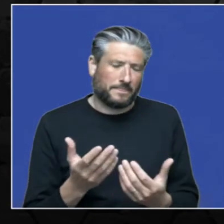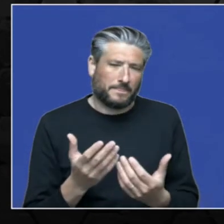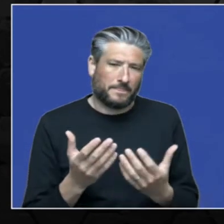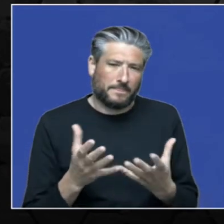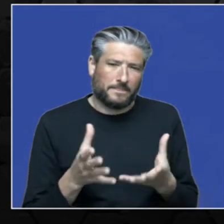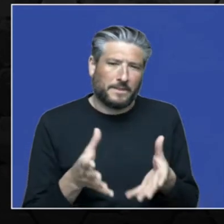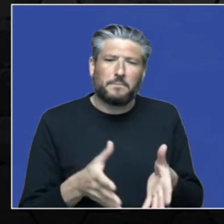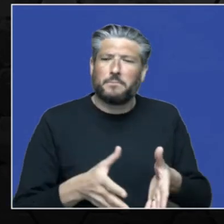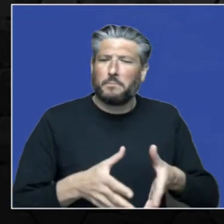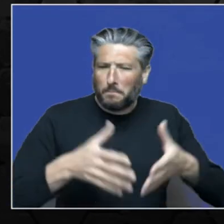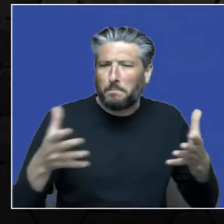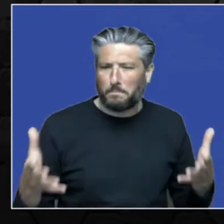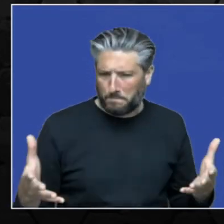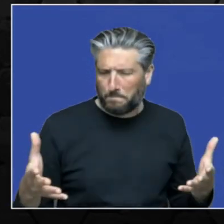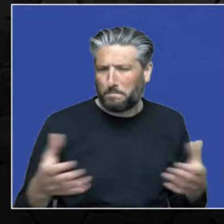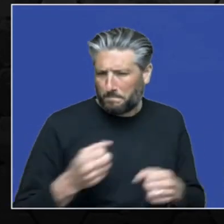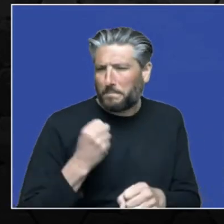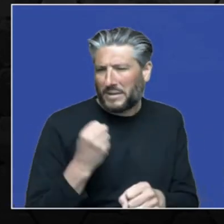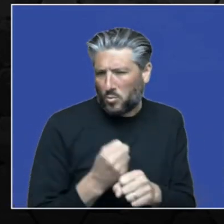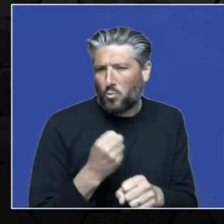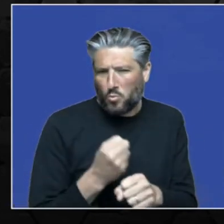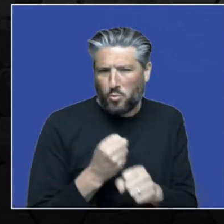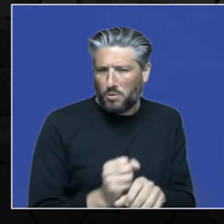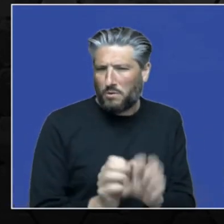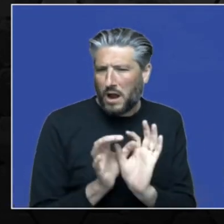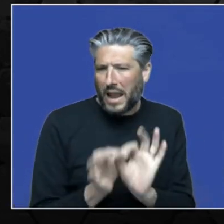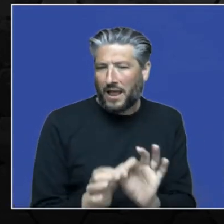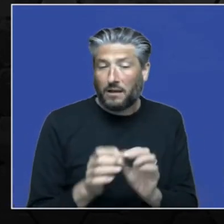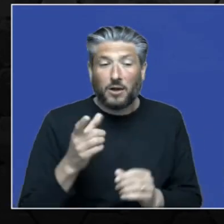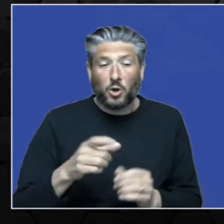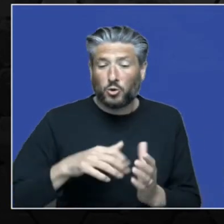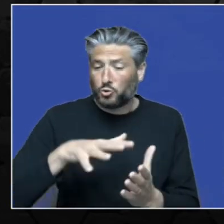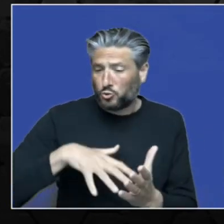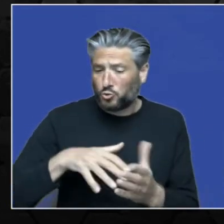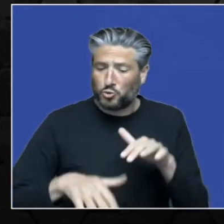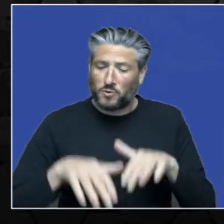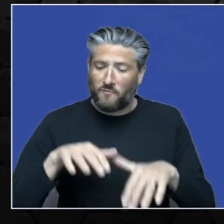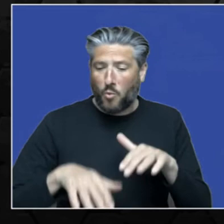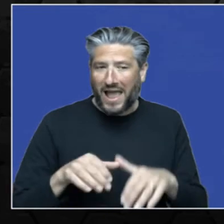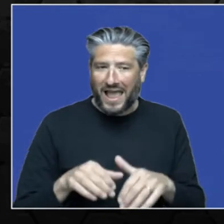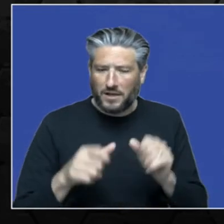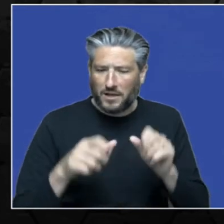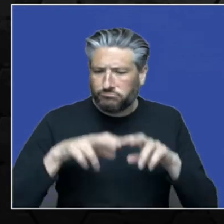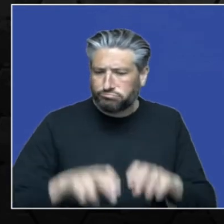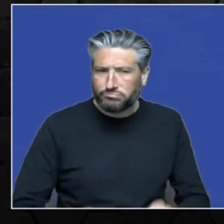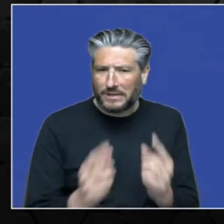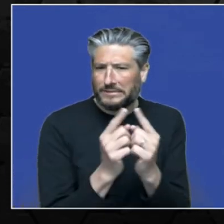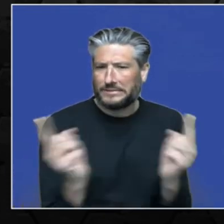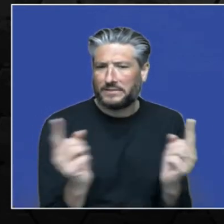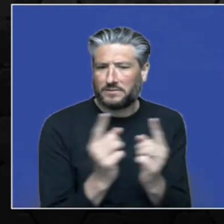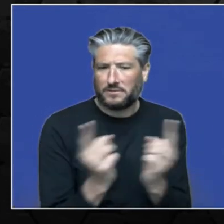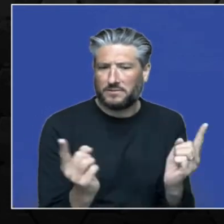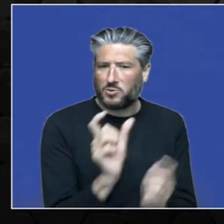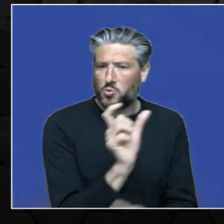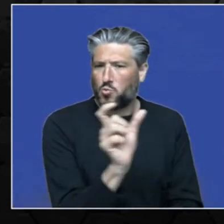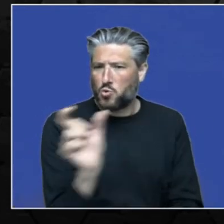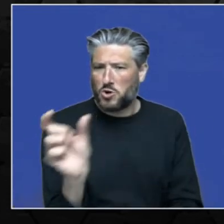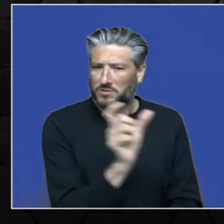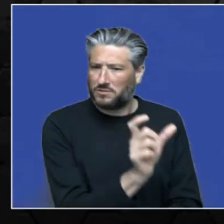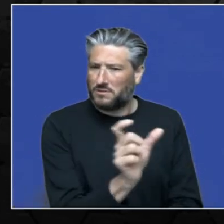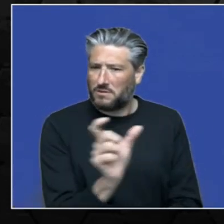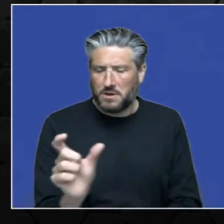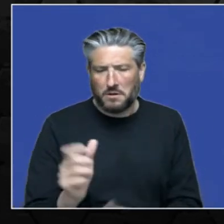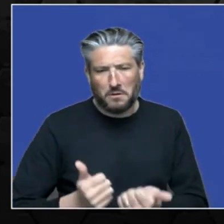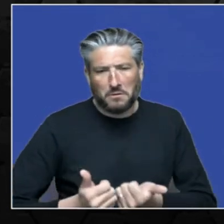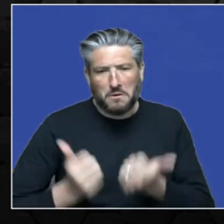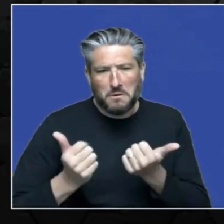means that they're stop words and they're analyzing the sentence through much better process than the usual code that